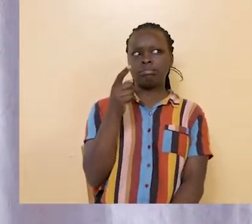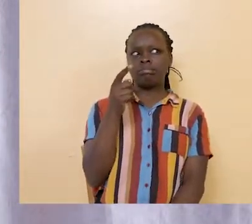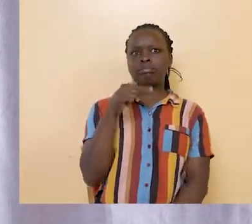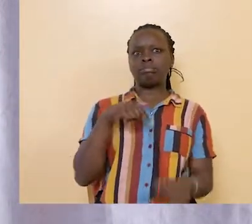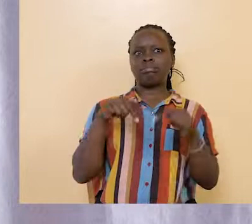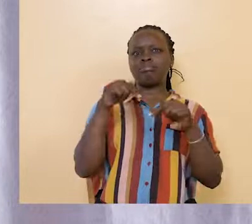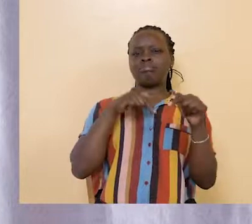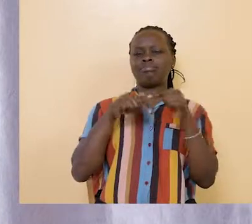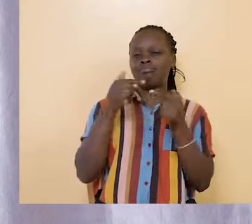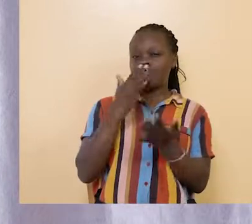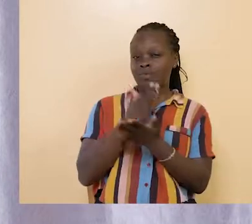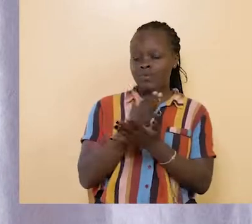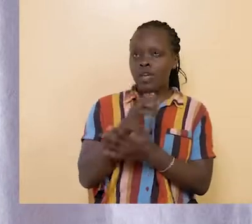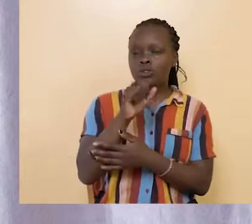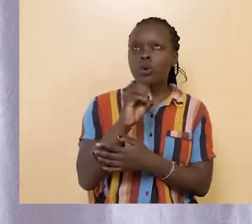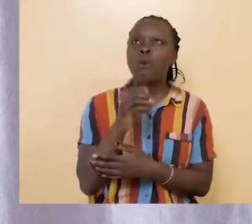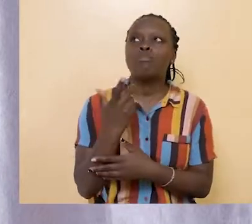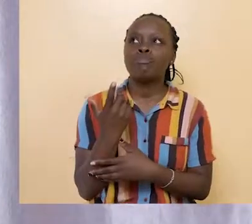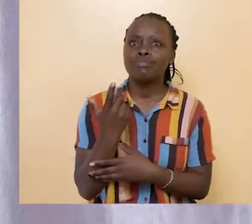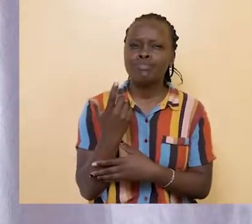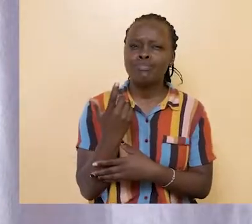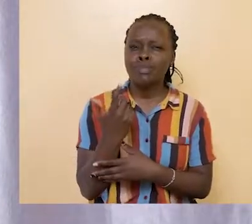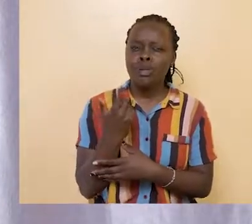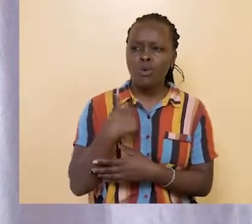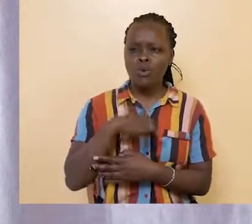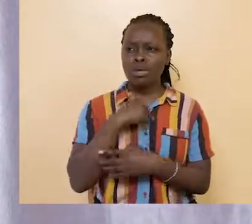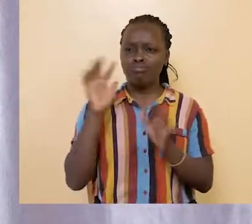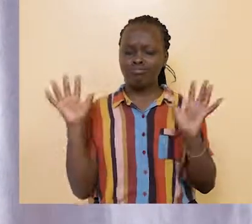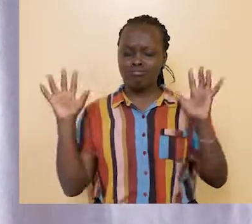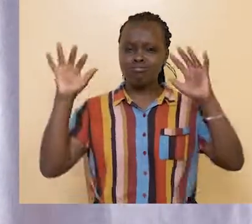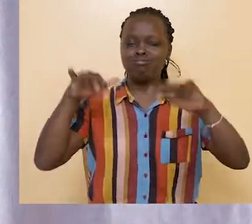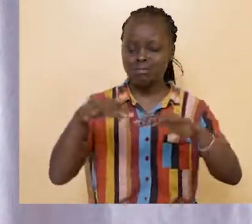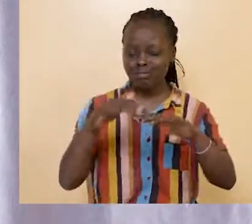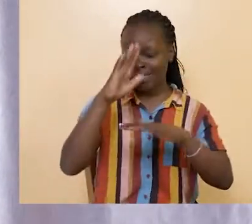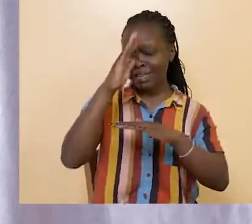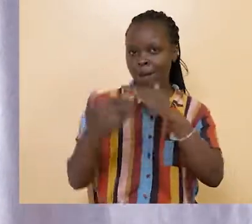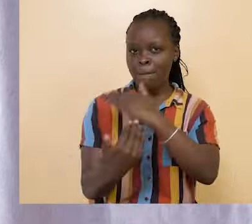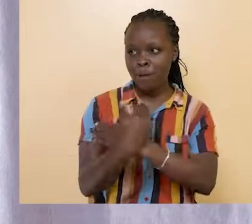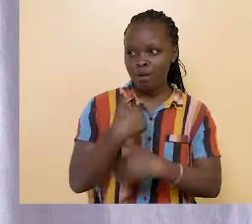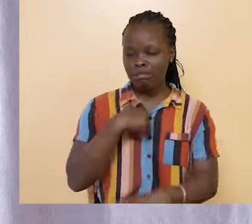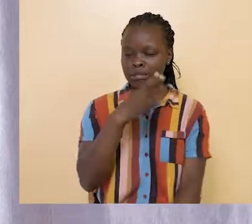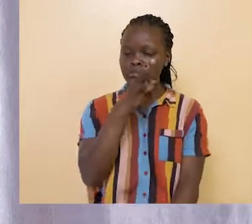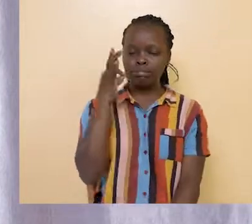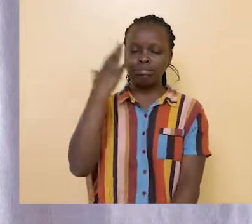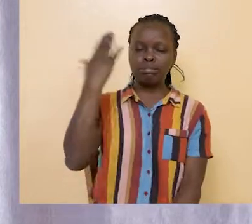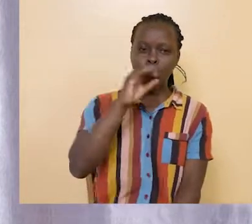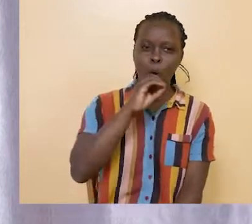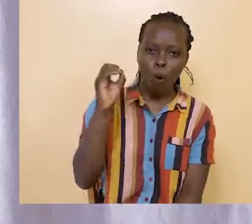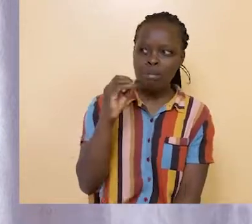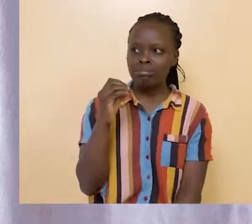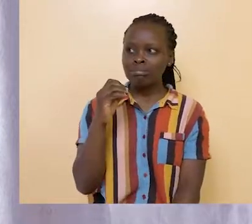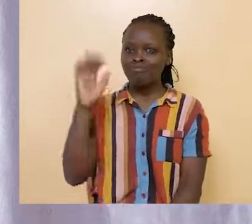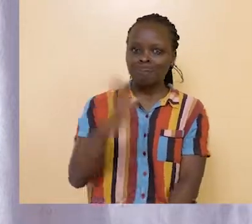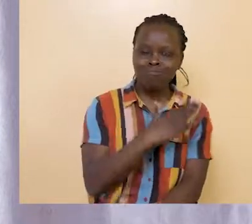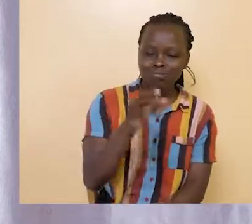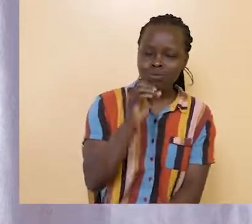awkward, right? So we would be gathered here and the silence would just be like, okay, why did I leave home? Why